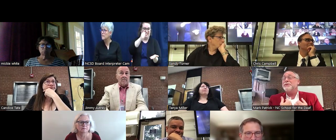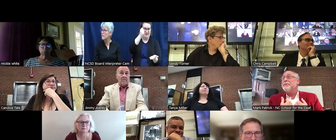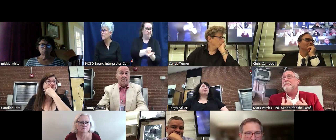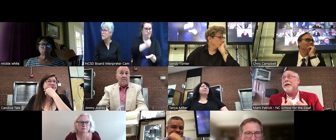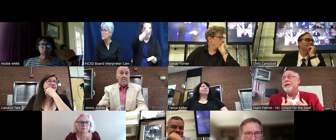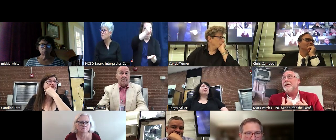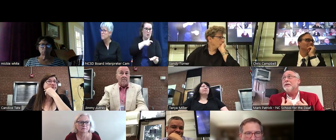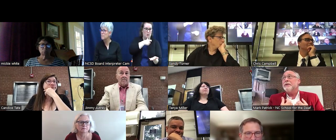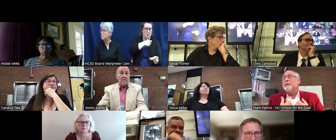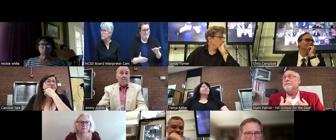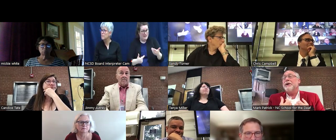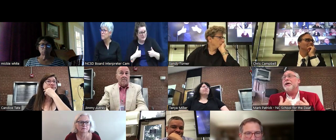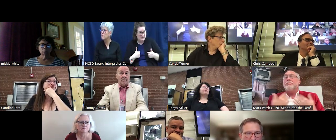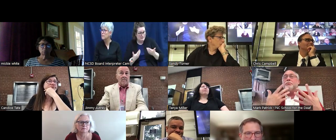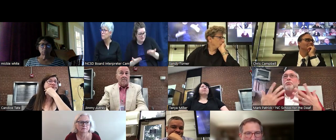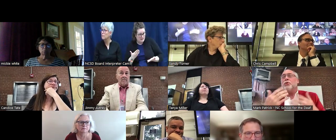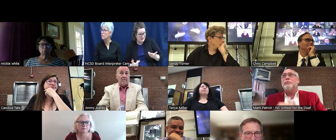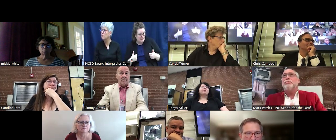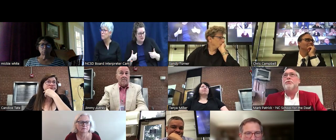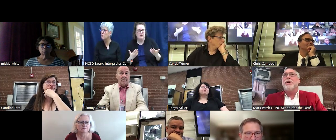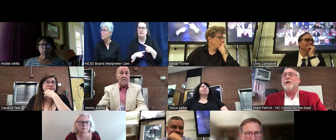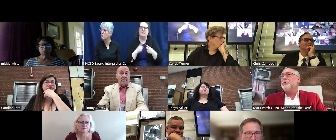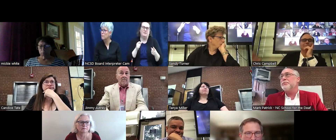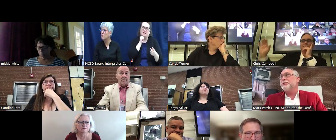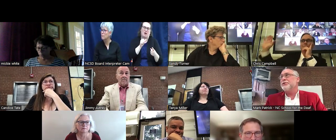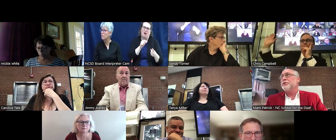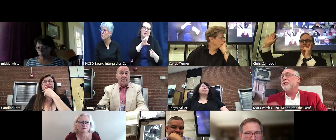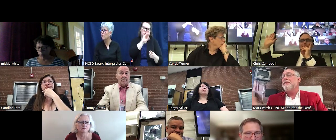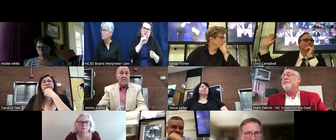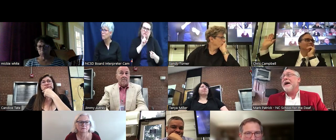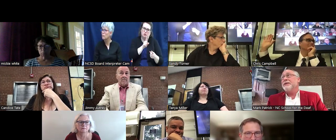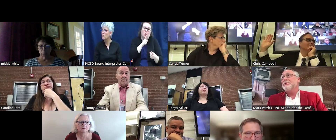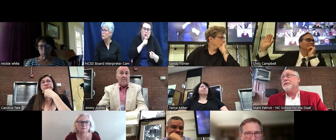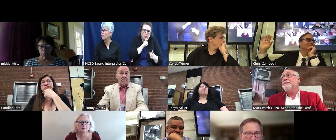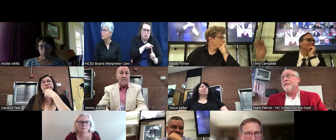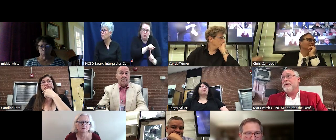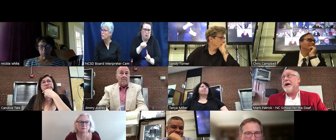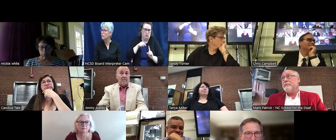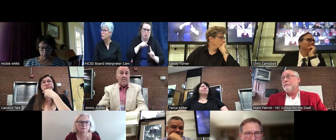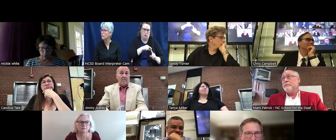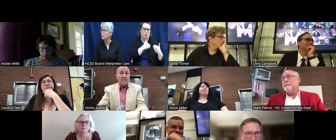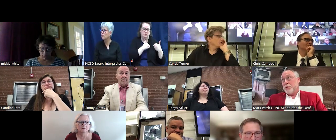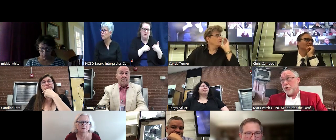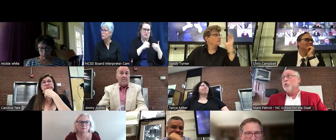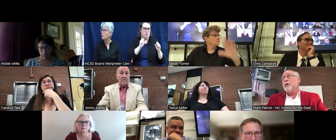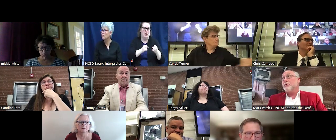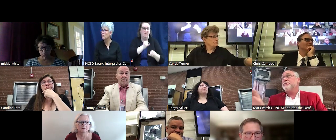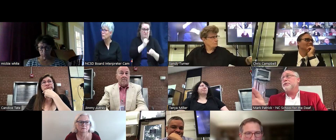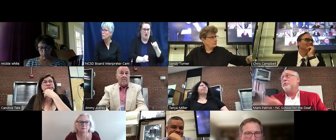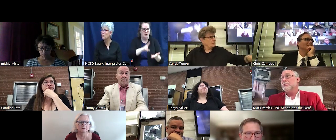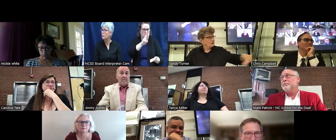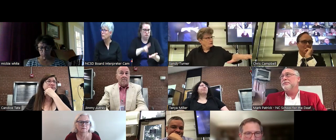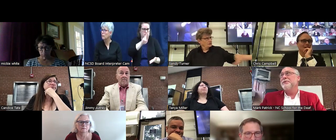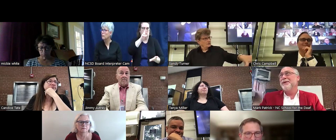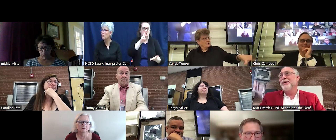able to be me, but we're not 100% sure. That is something that you all are